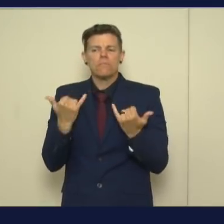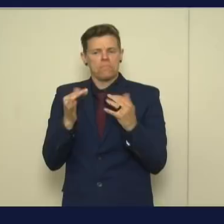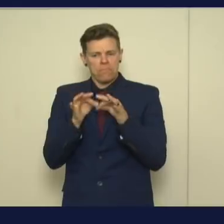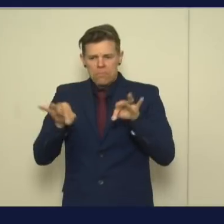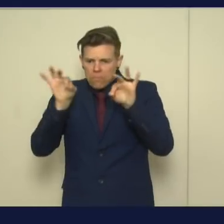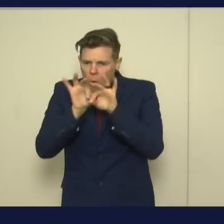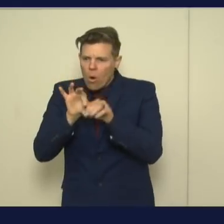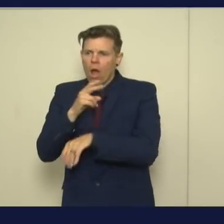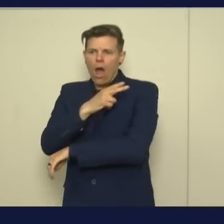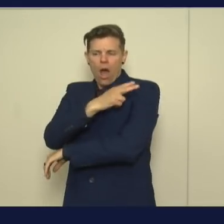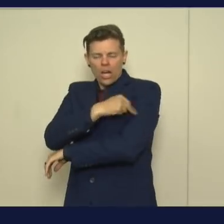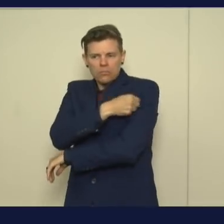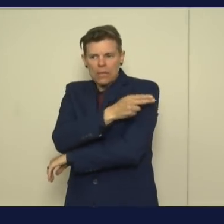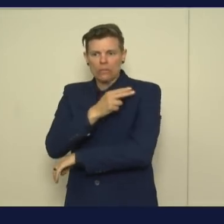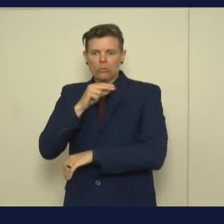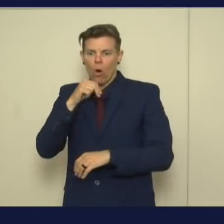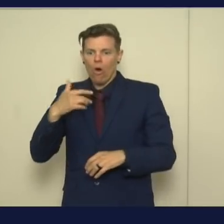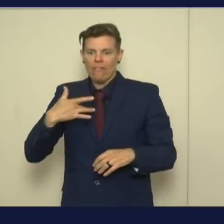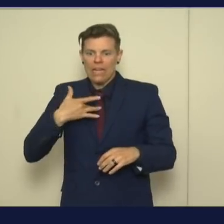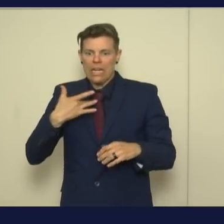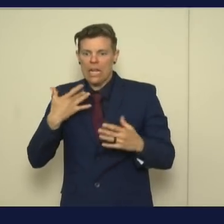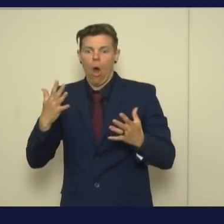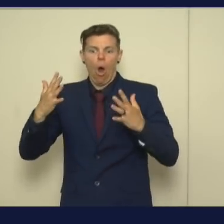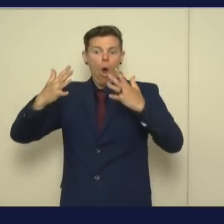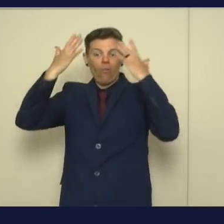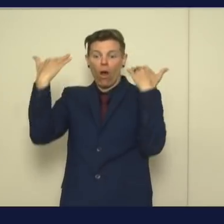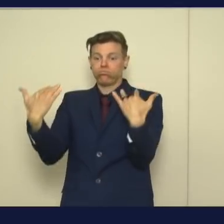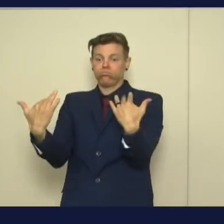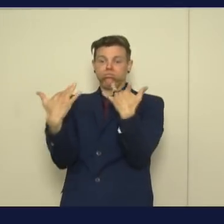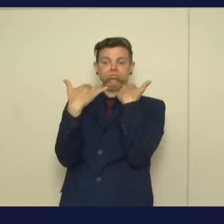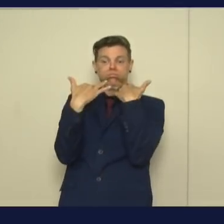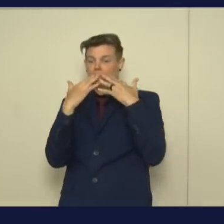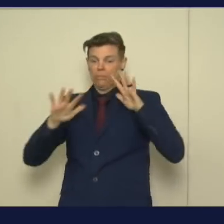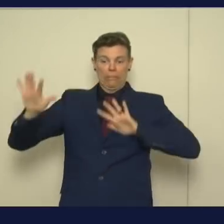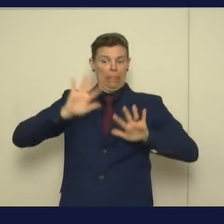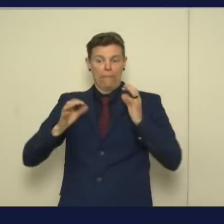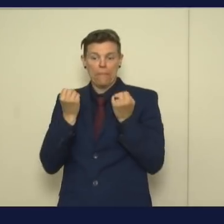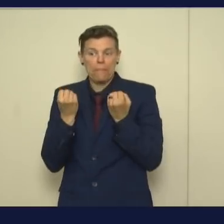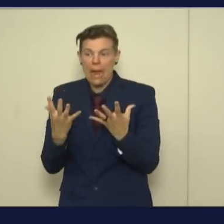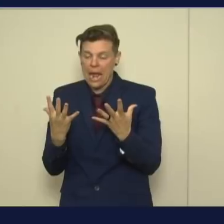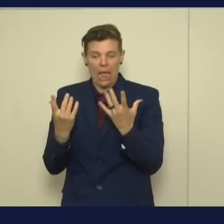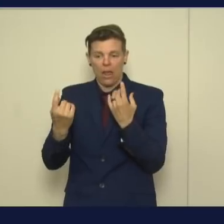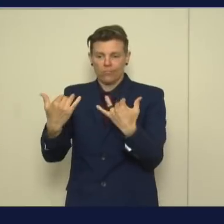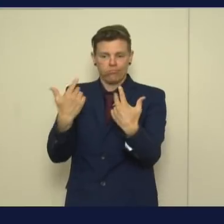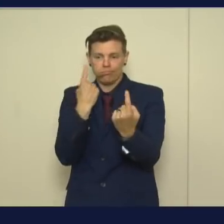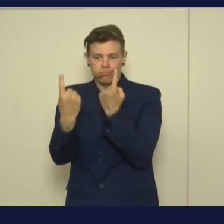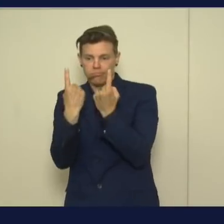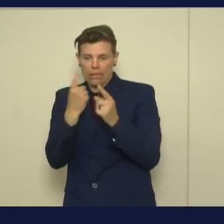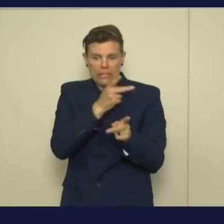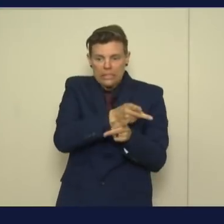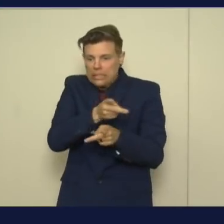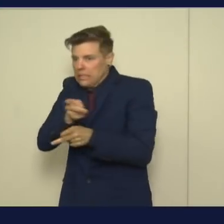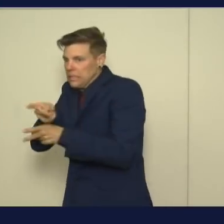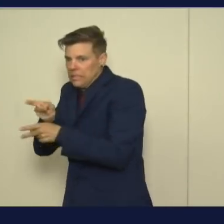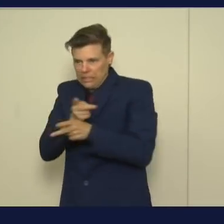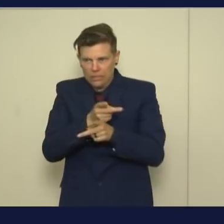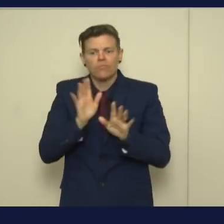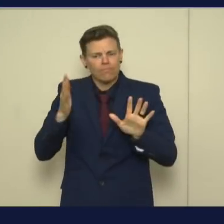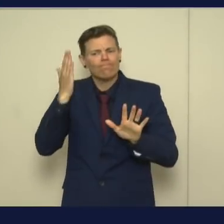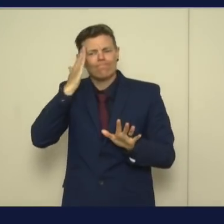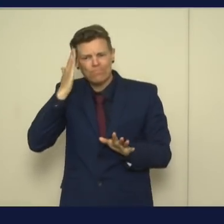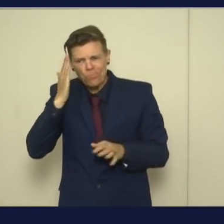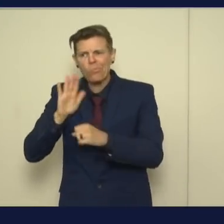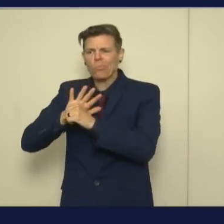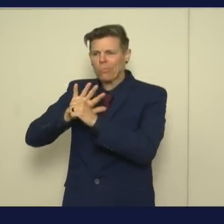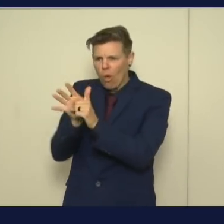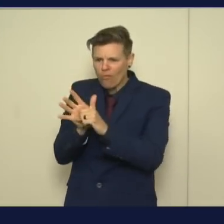isn't being stretched by the number of individuals who require not just COVID, but require hospital